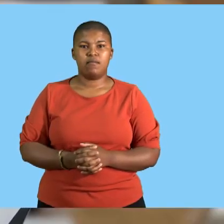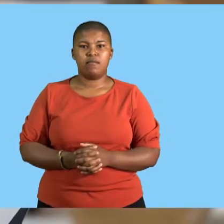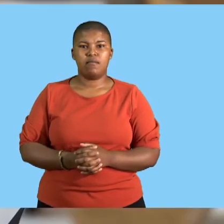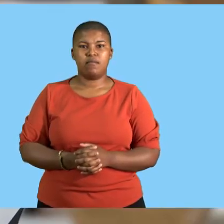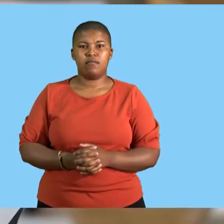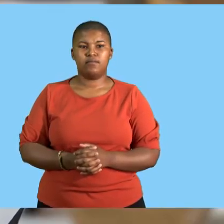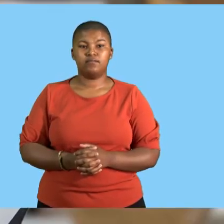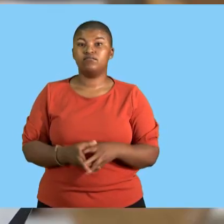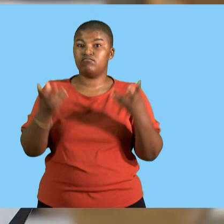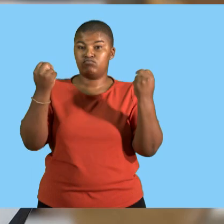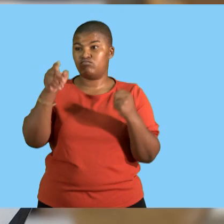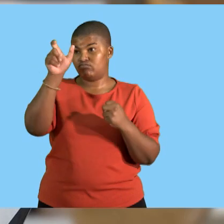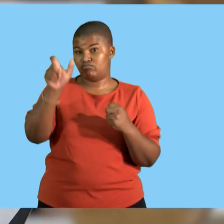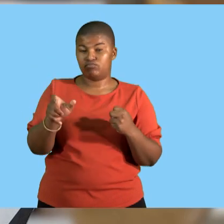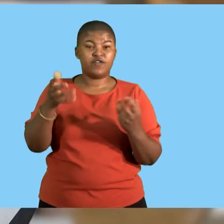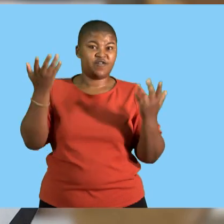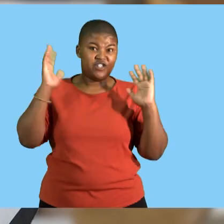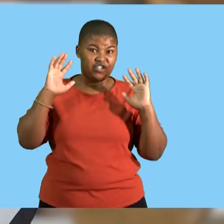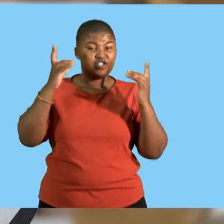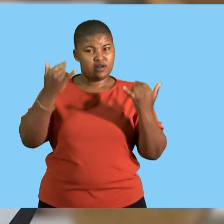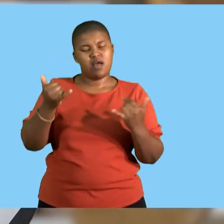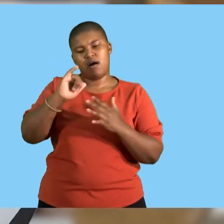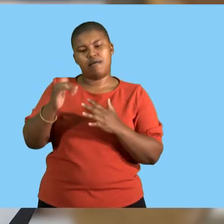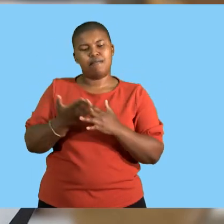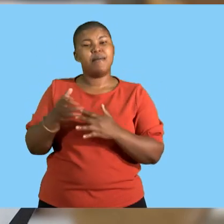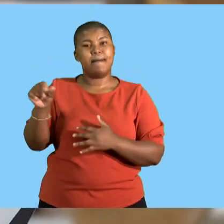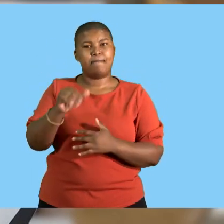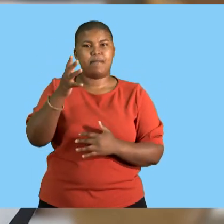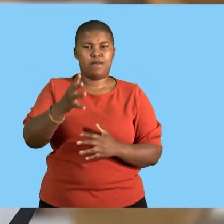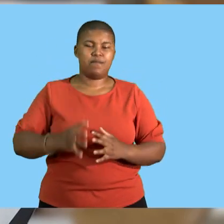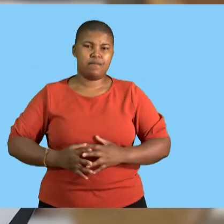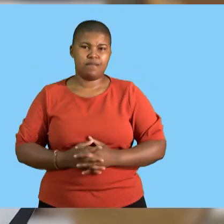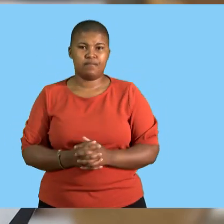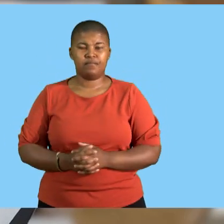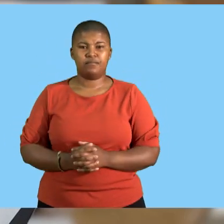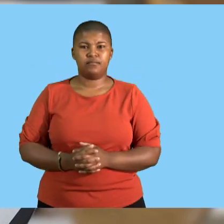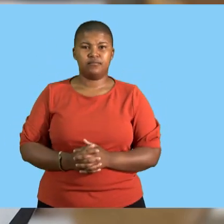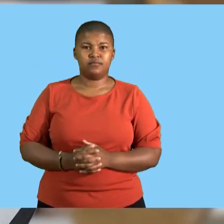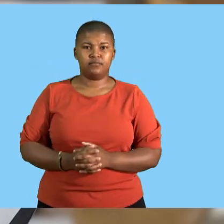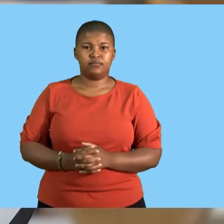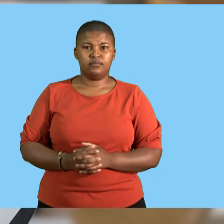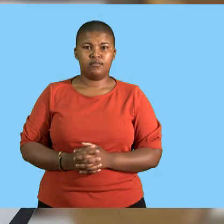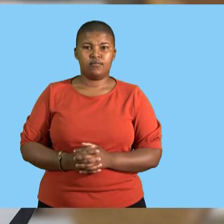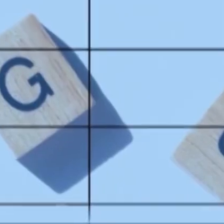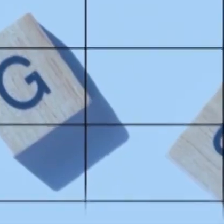terminology. Now we are going to take a quick ad break. Don't go anywhere. We'll be right back.